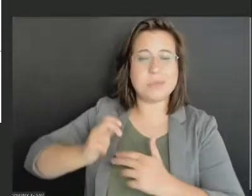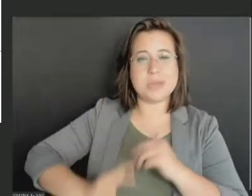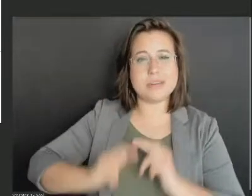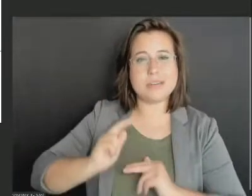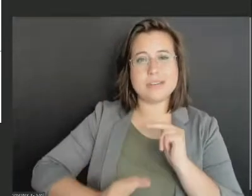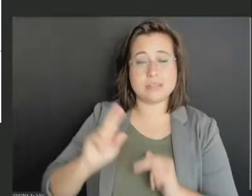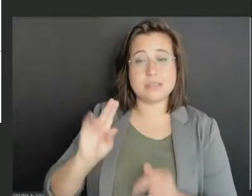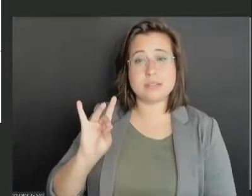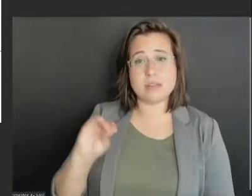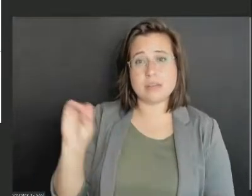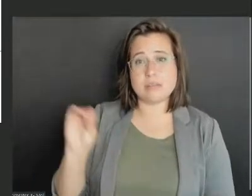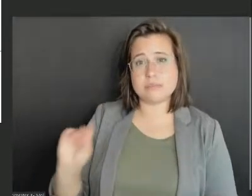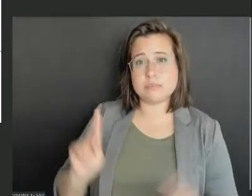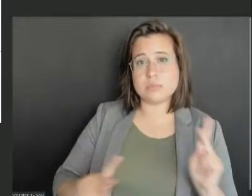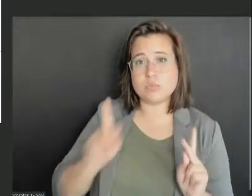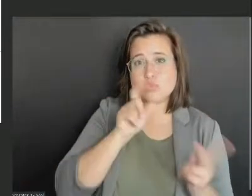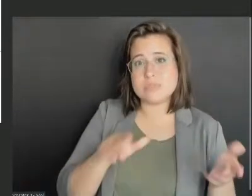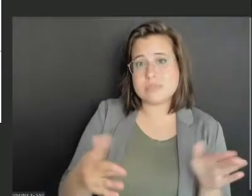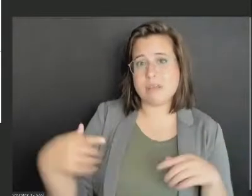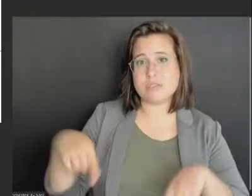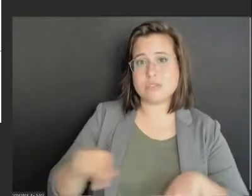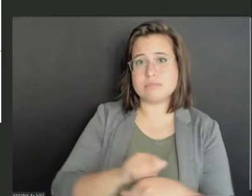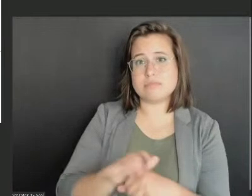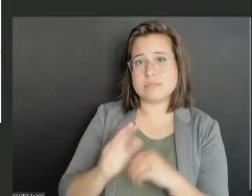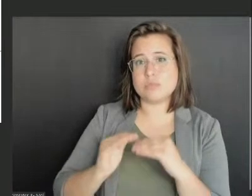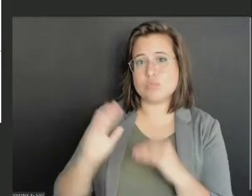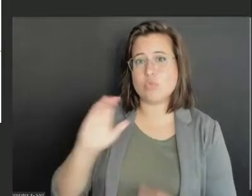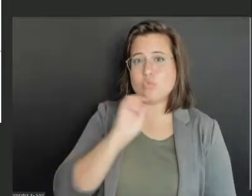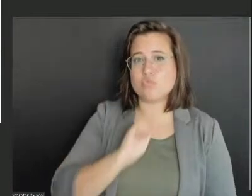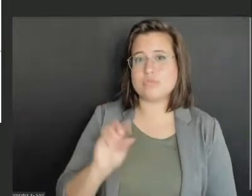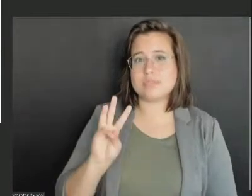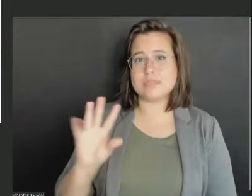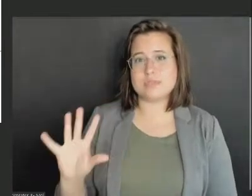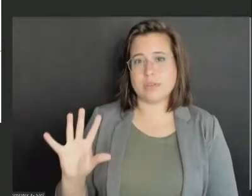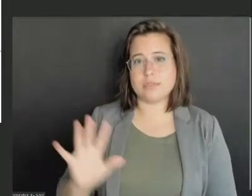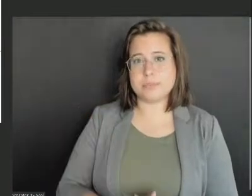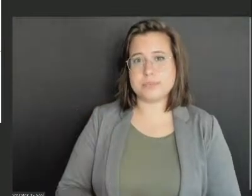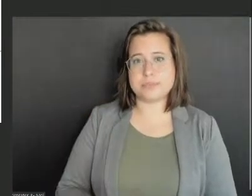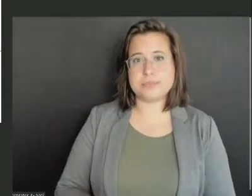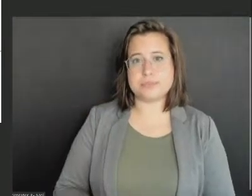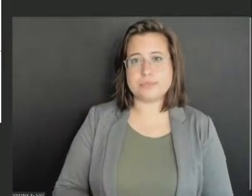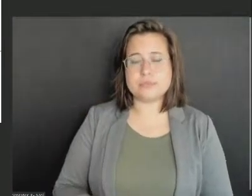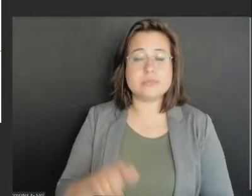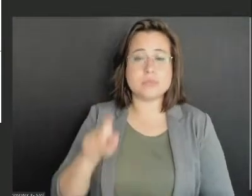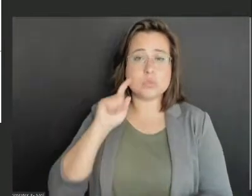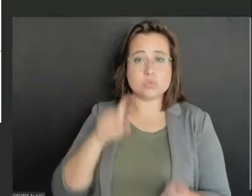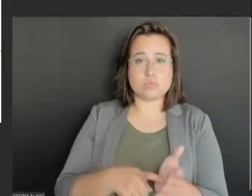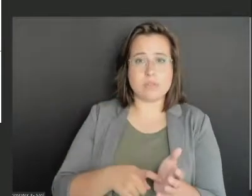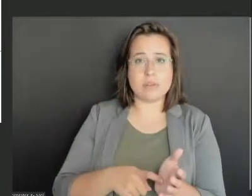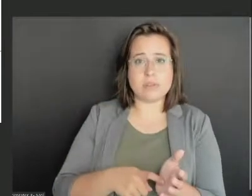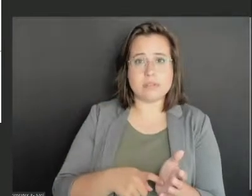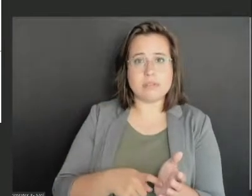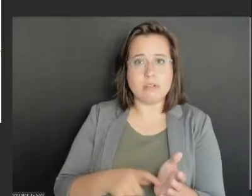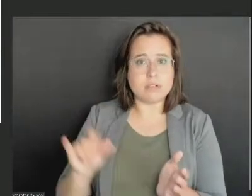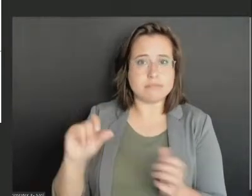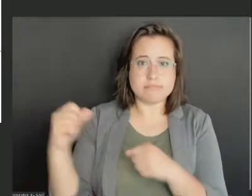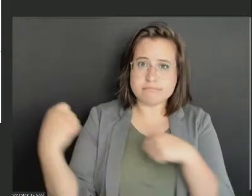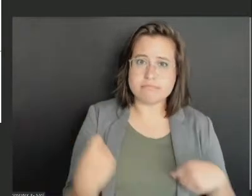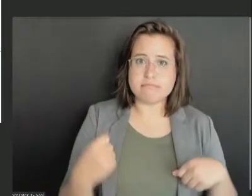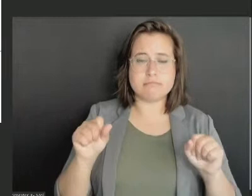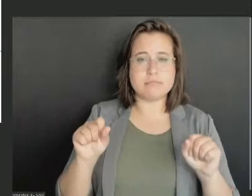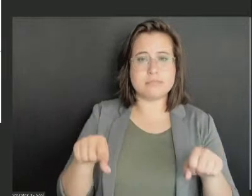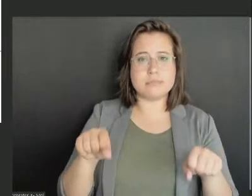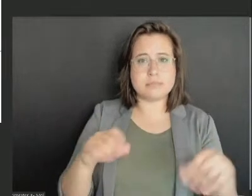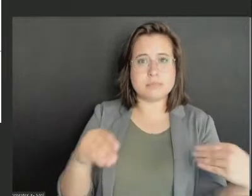who have died during this pandemic have been over 65. We must recognize this and strengthen our ability to